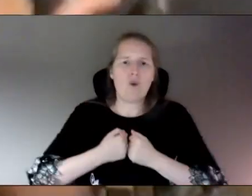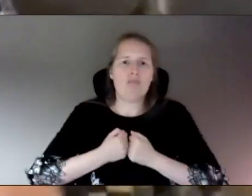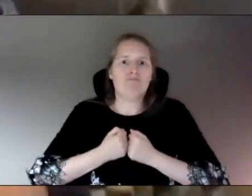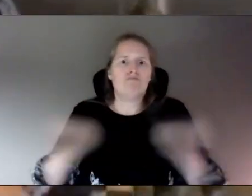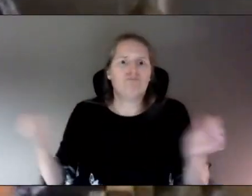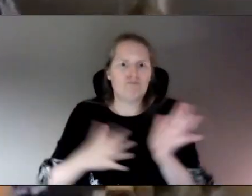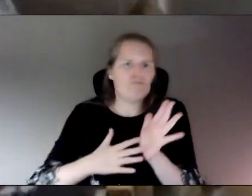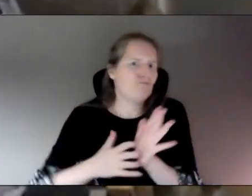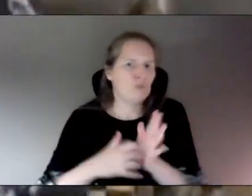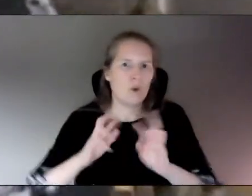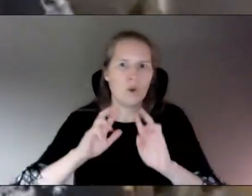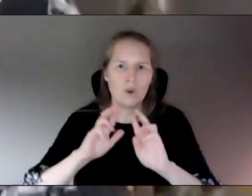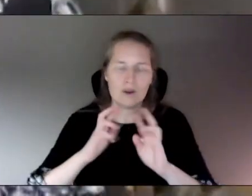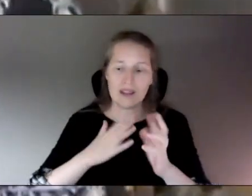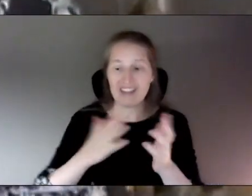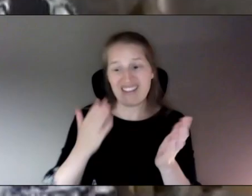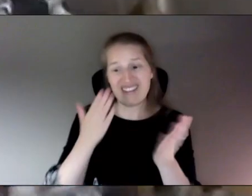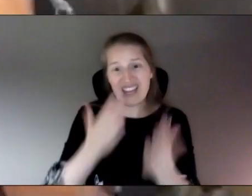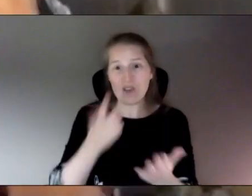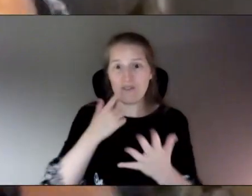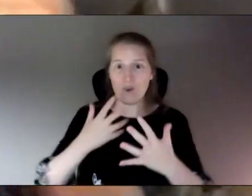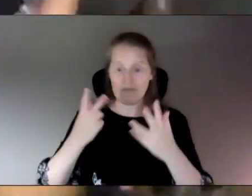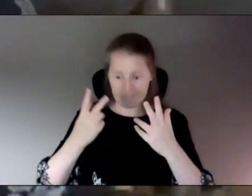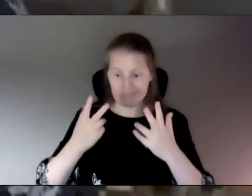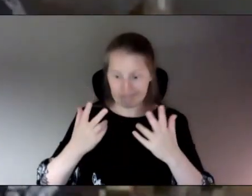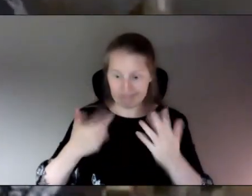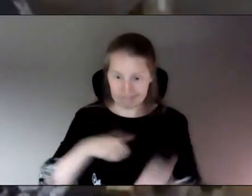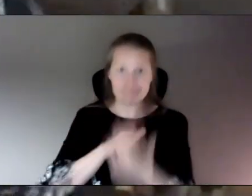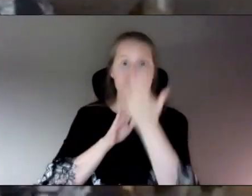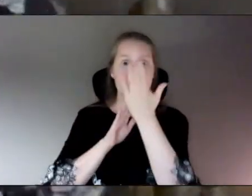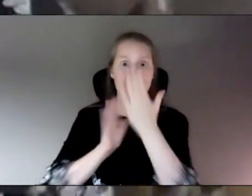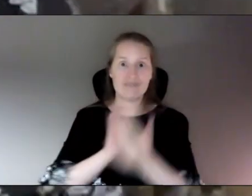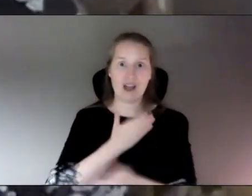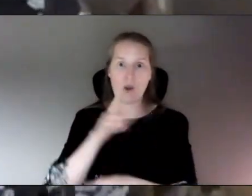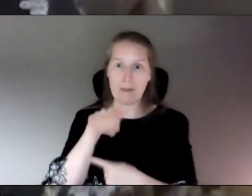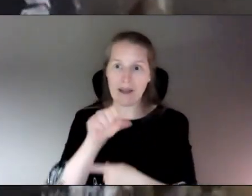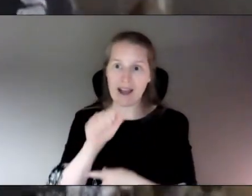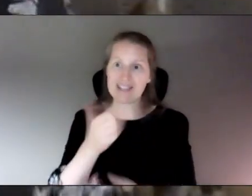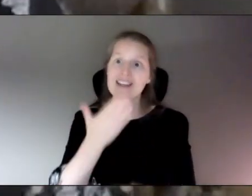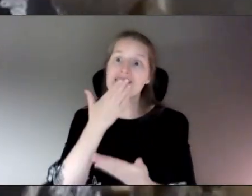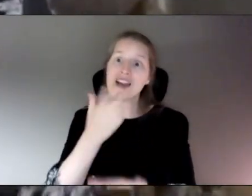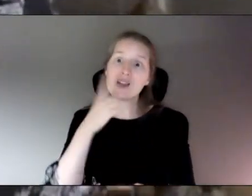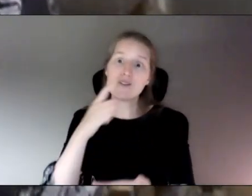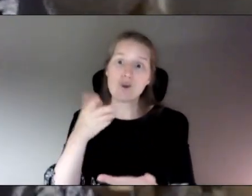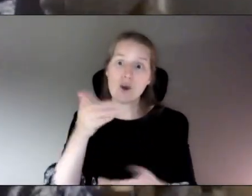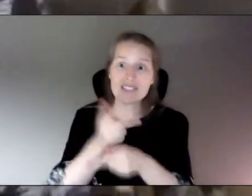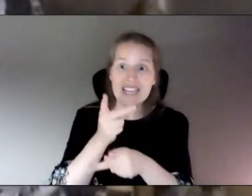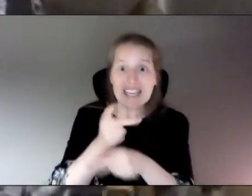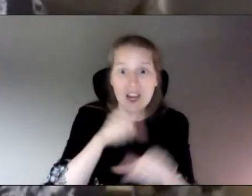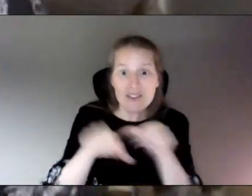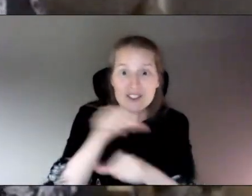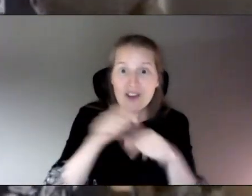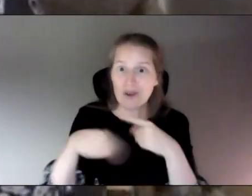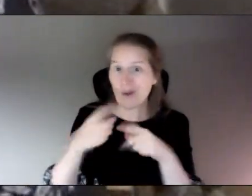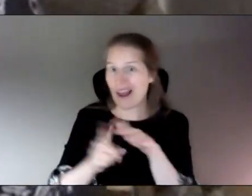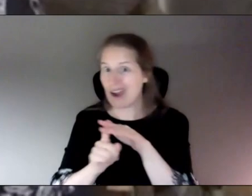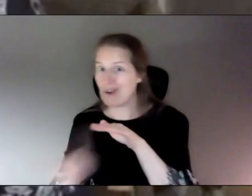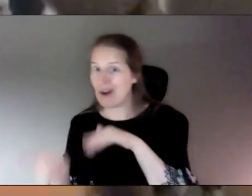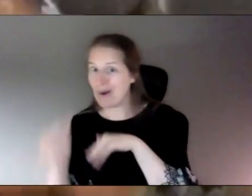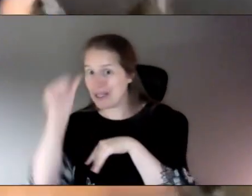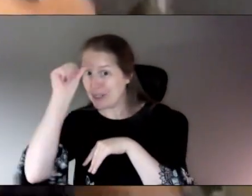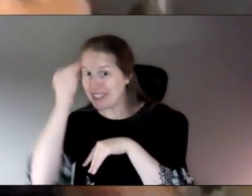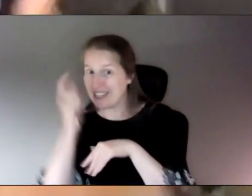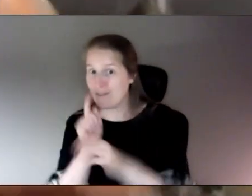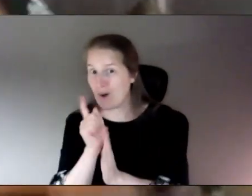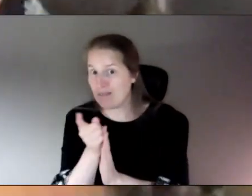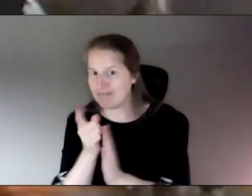our biases. Thank you for taking care of one another when I ran away to India for those couple of months. Thank you